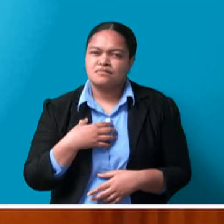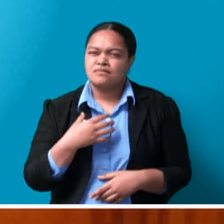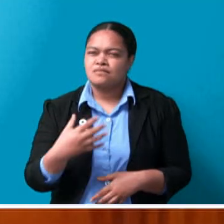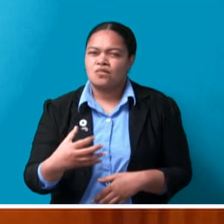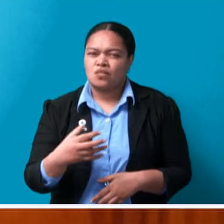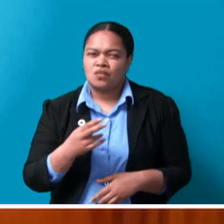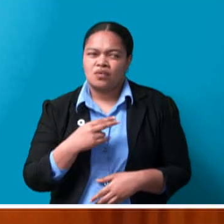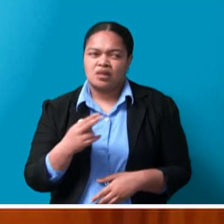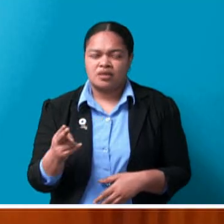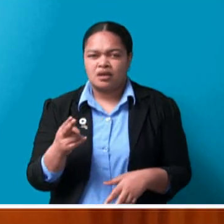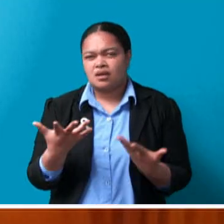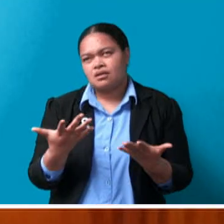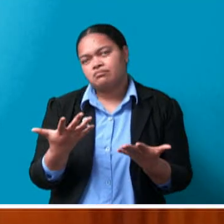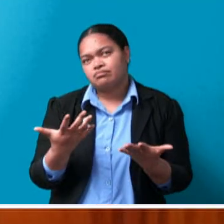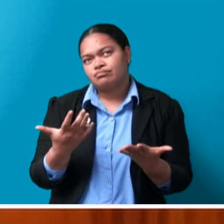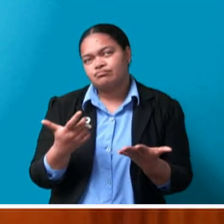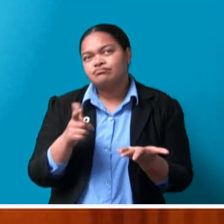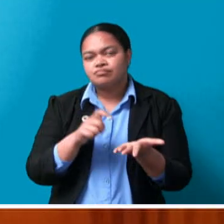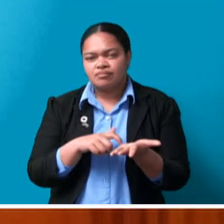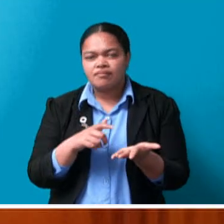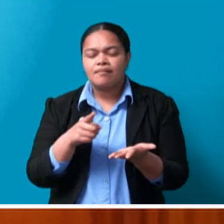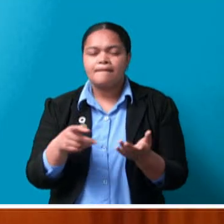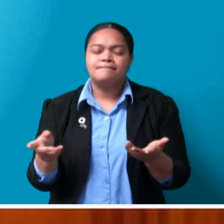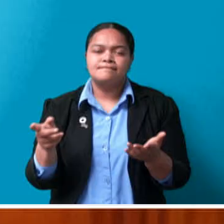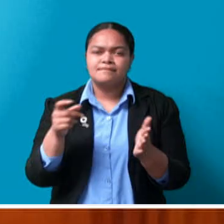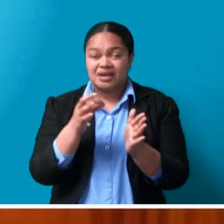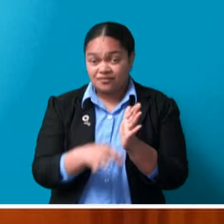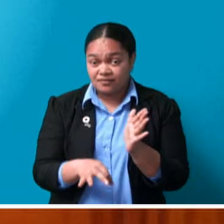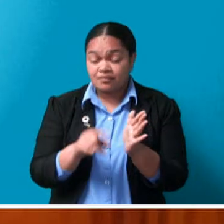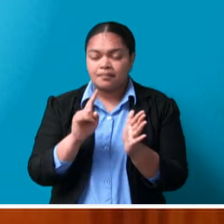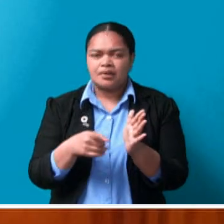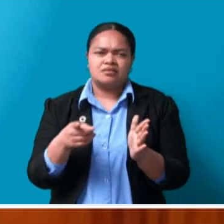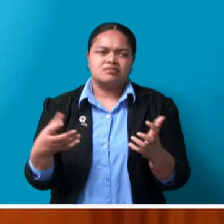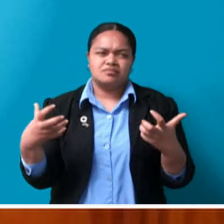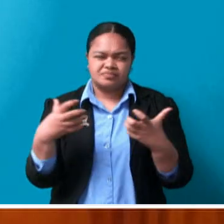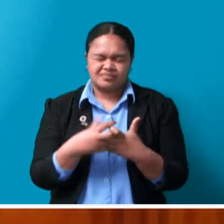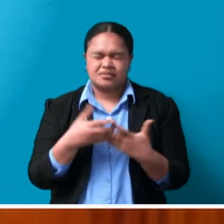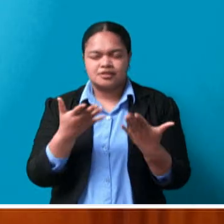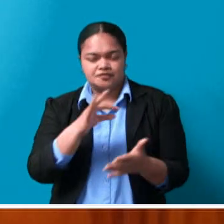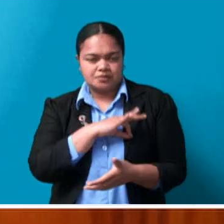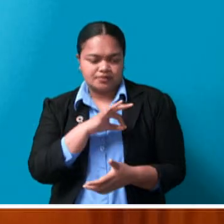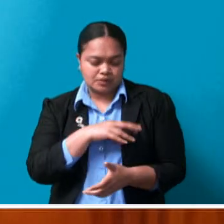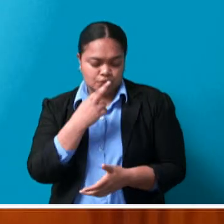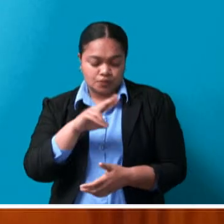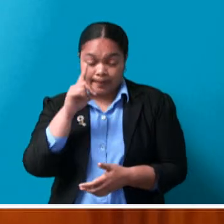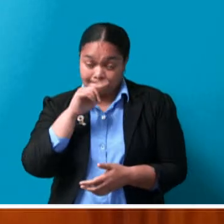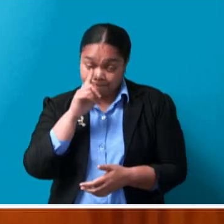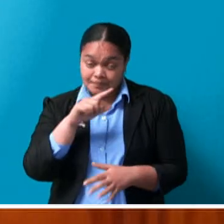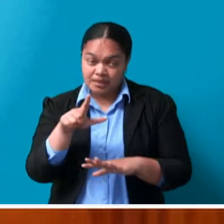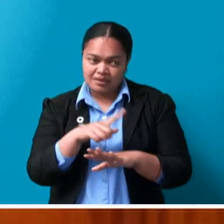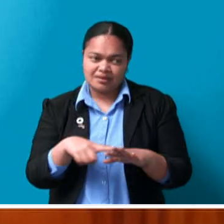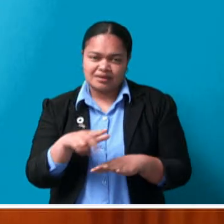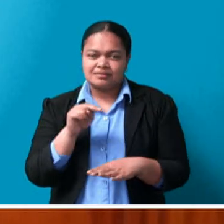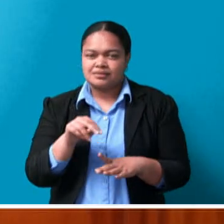is recognition, it is partnership, and it's about ensuring that development delivers benefits to the people whose land makes that